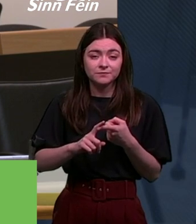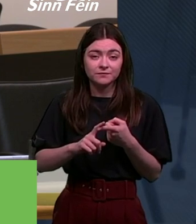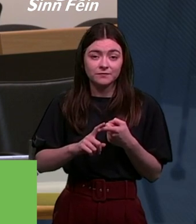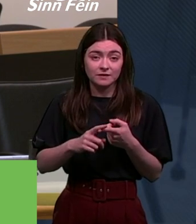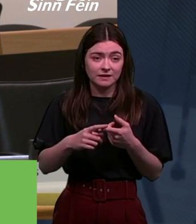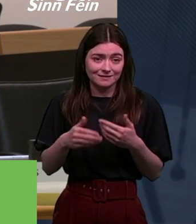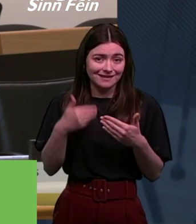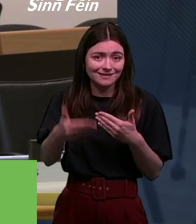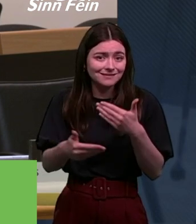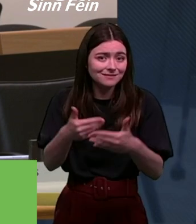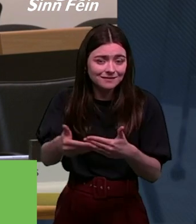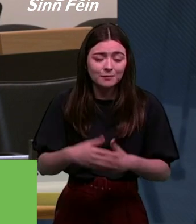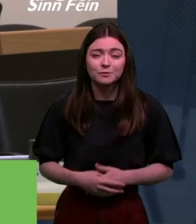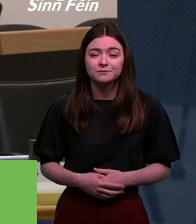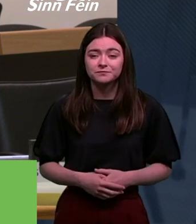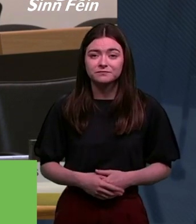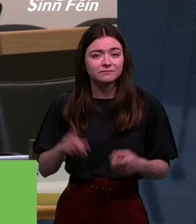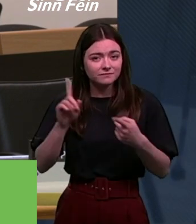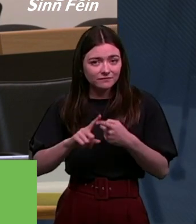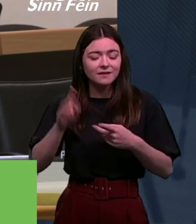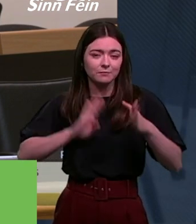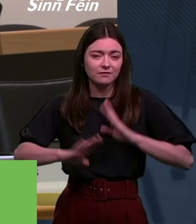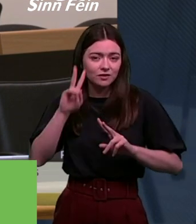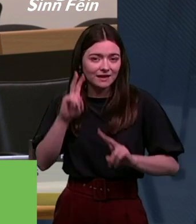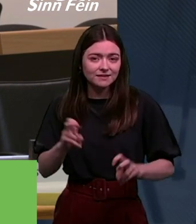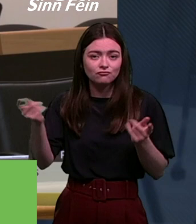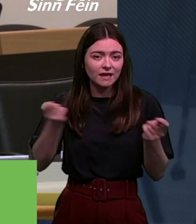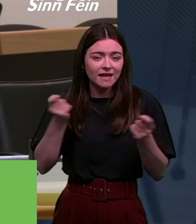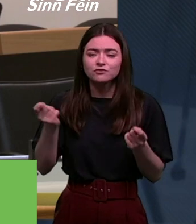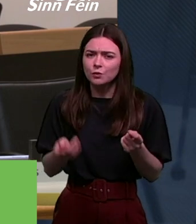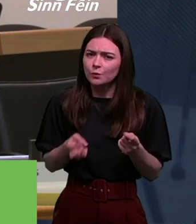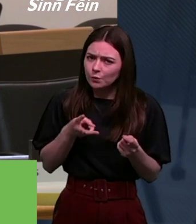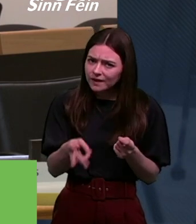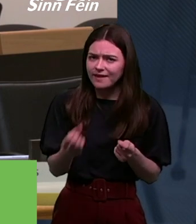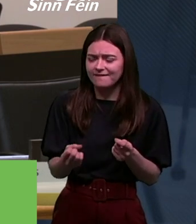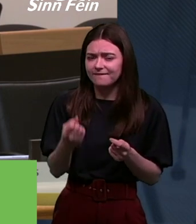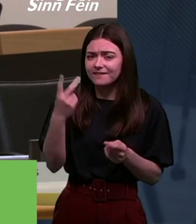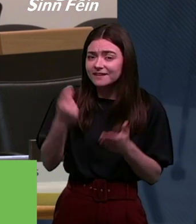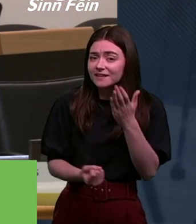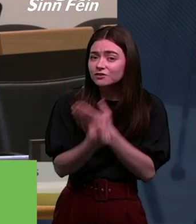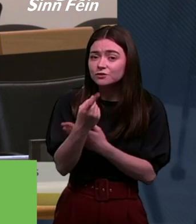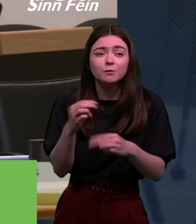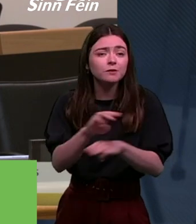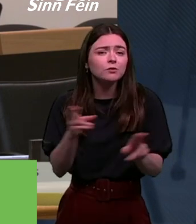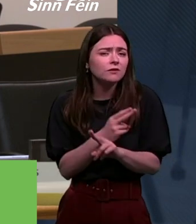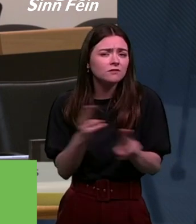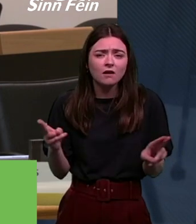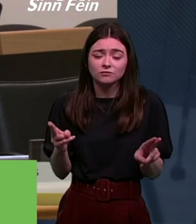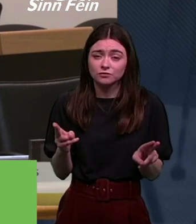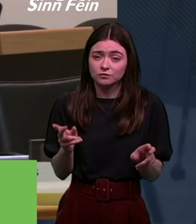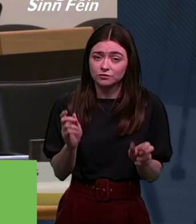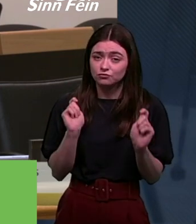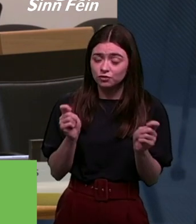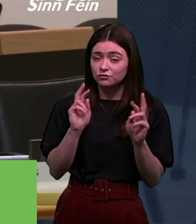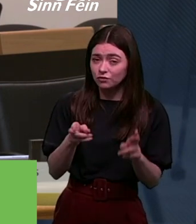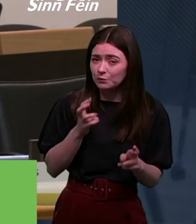as a further step, behaviour analysis, we're going to have issues with people who are not properly trained and who are